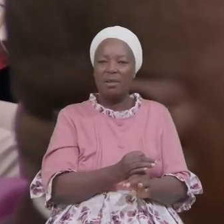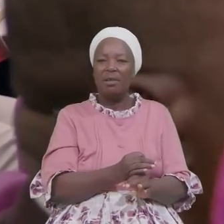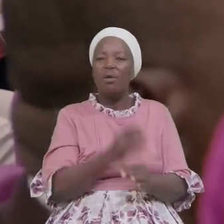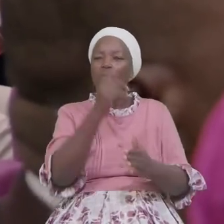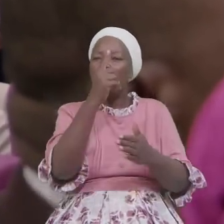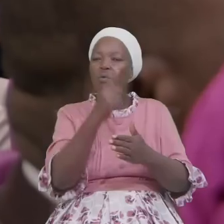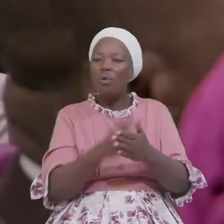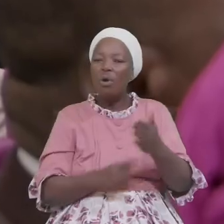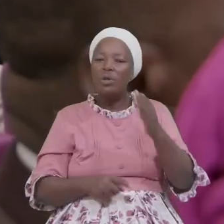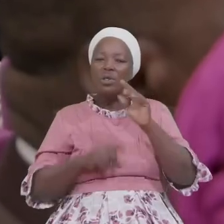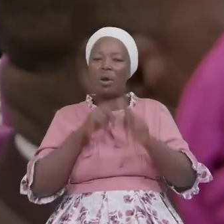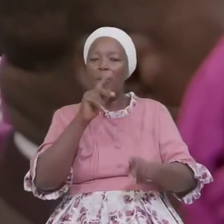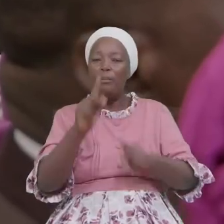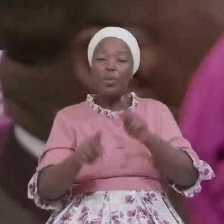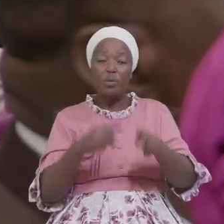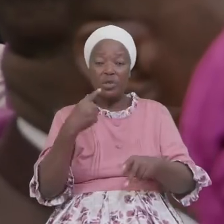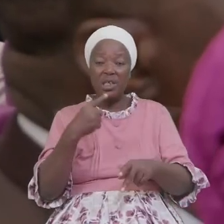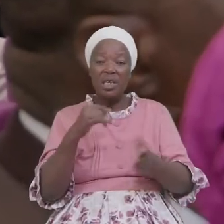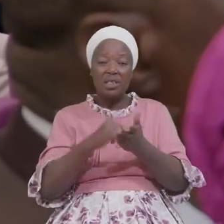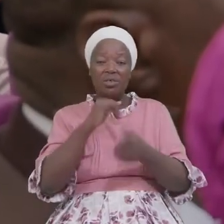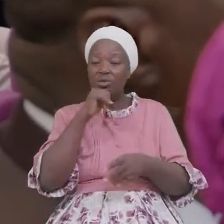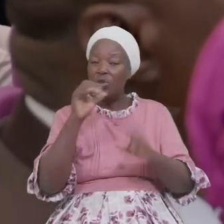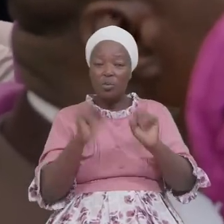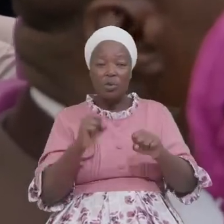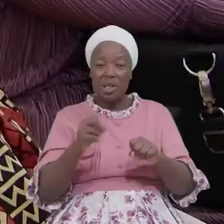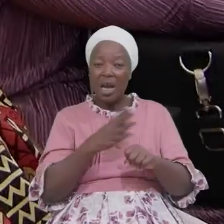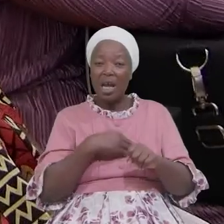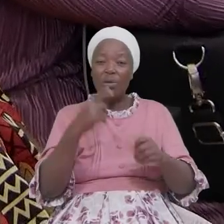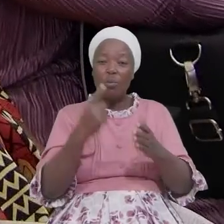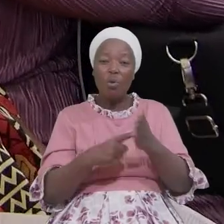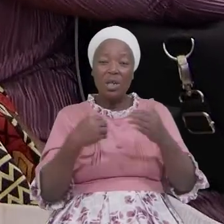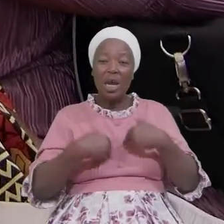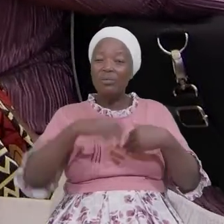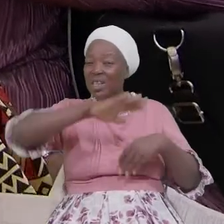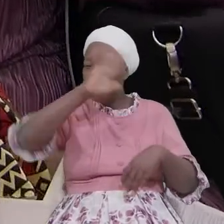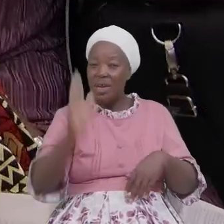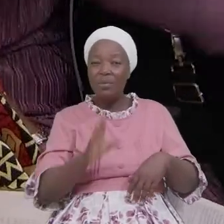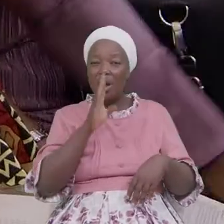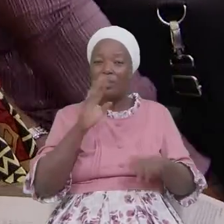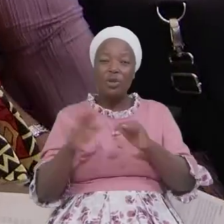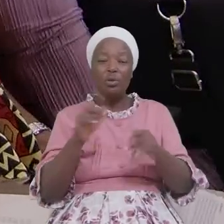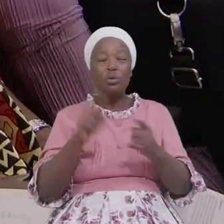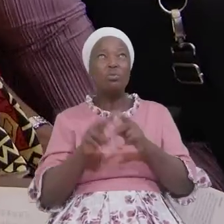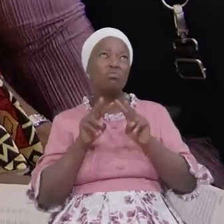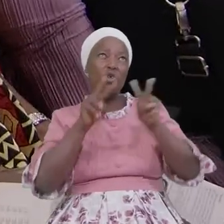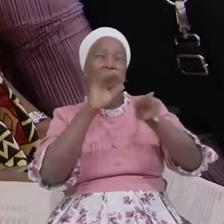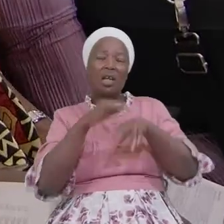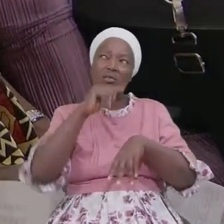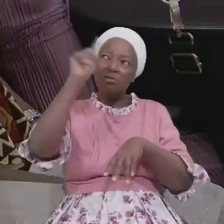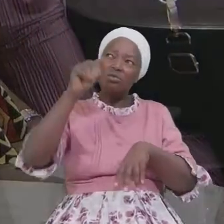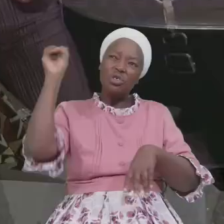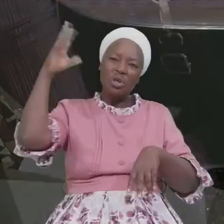people say, it's impossible. And what had never been done, to look at the sun and